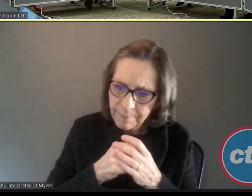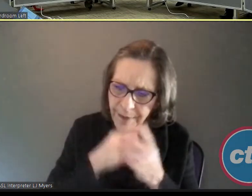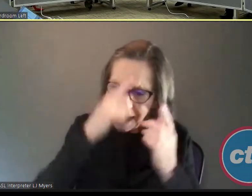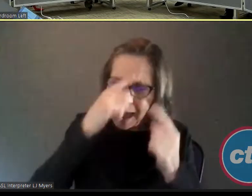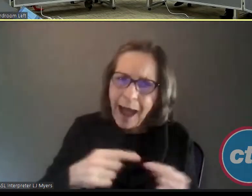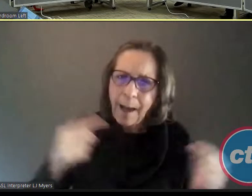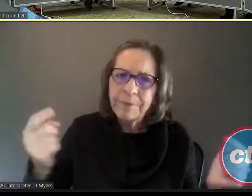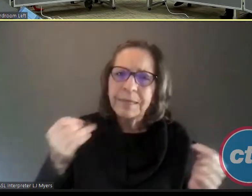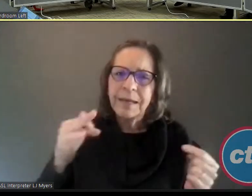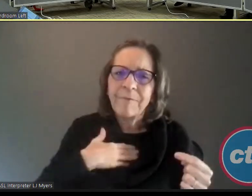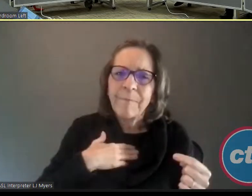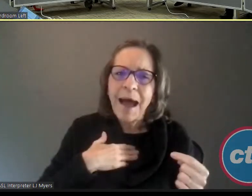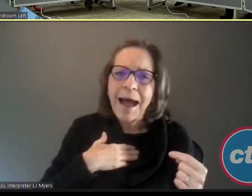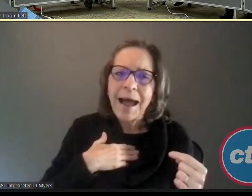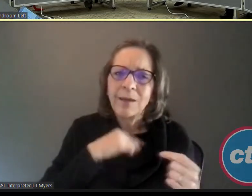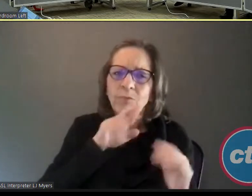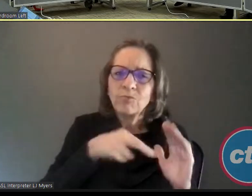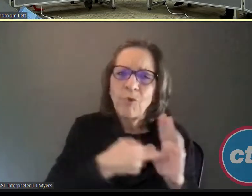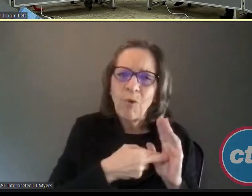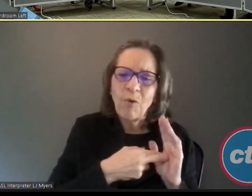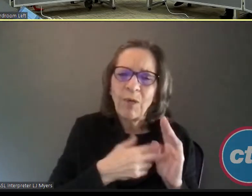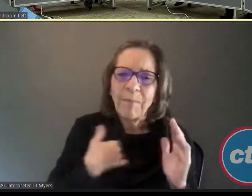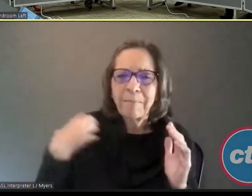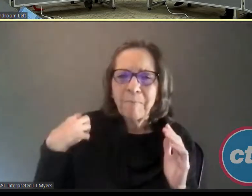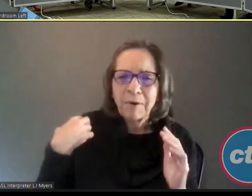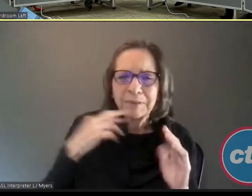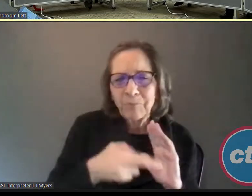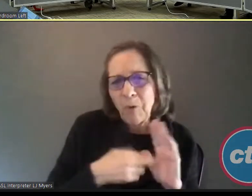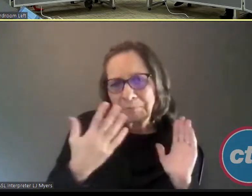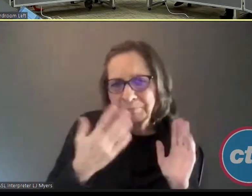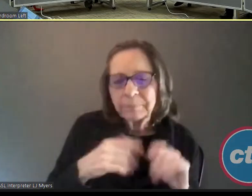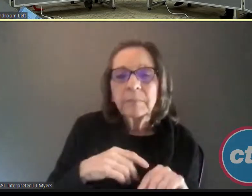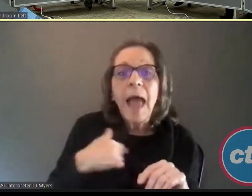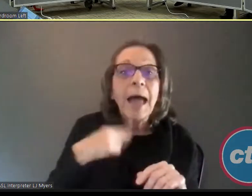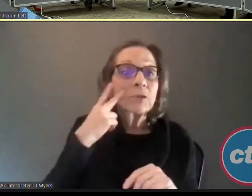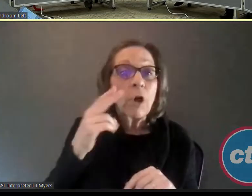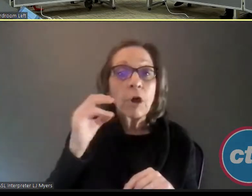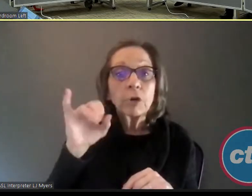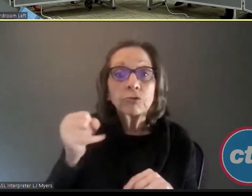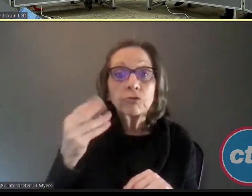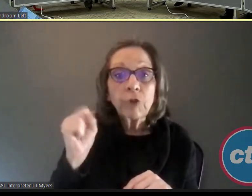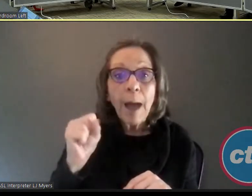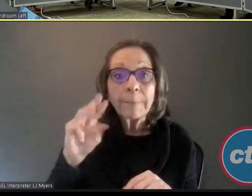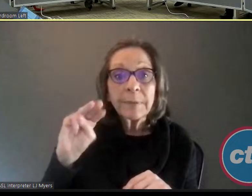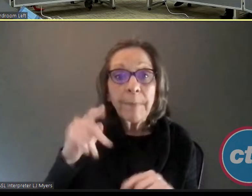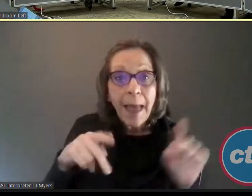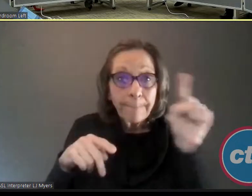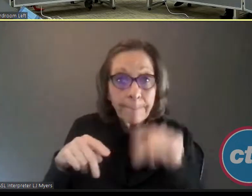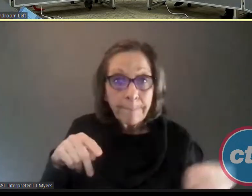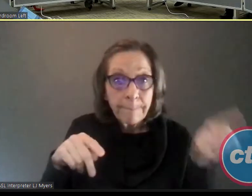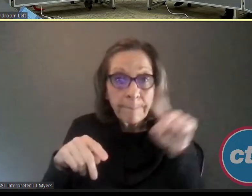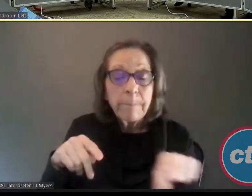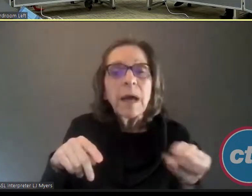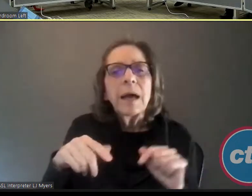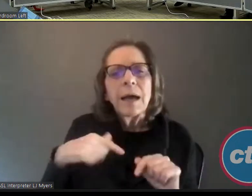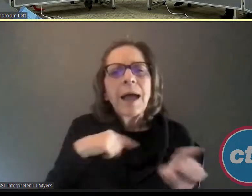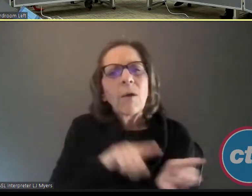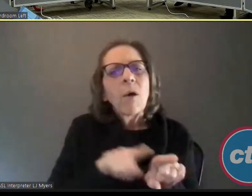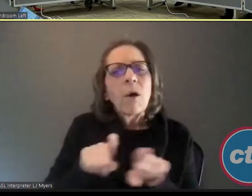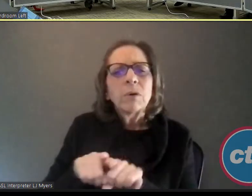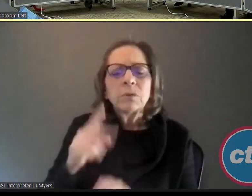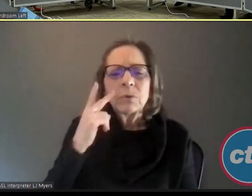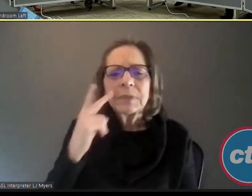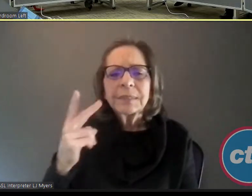my employer role also. But when I saw the jobs map, I also see which